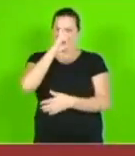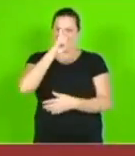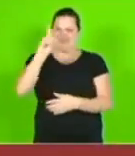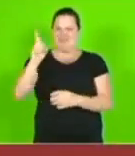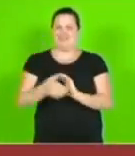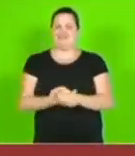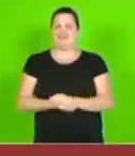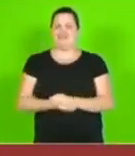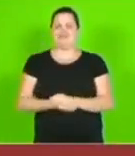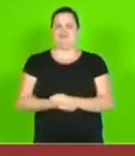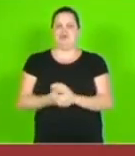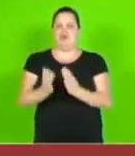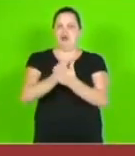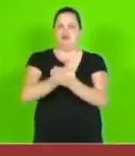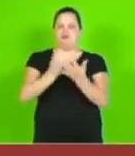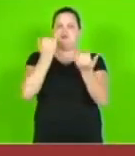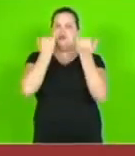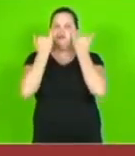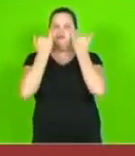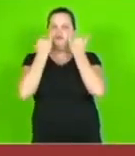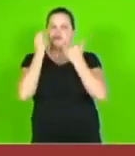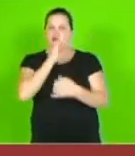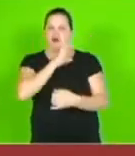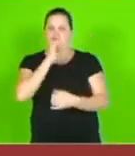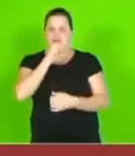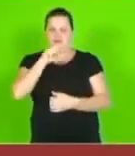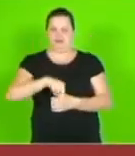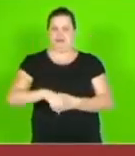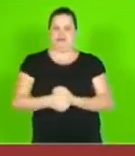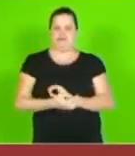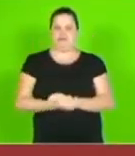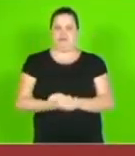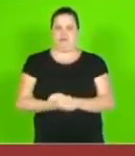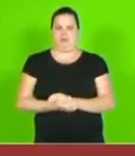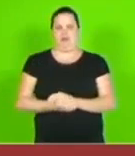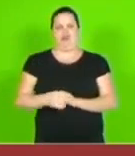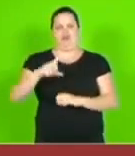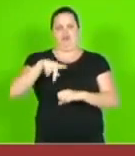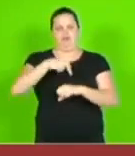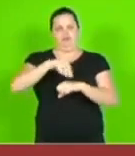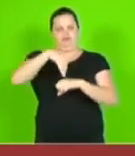Blessed be the name of the Lord. We have a few announcements for the brethren.